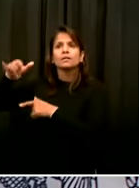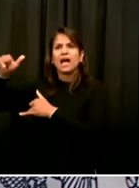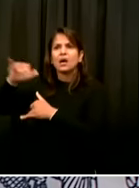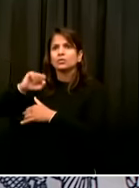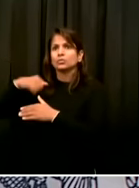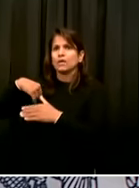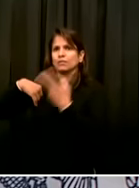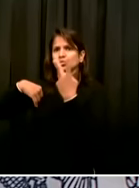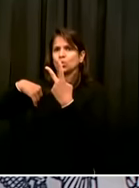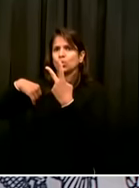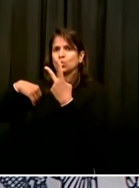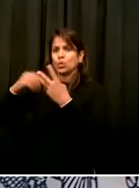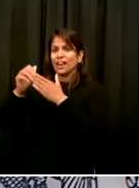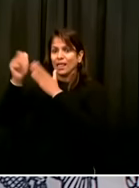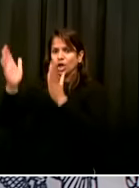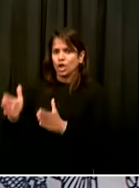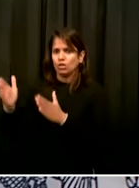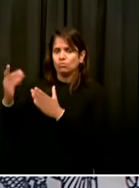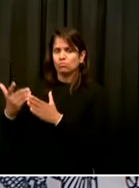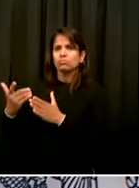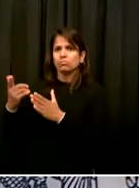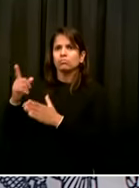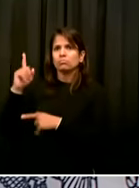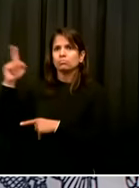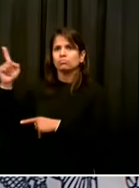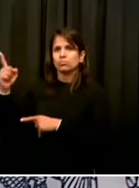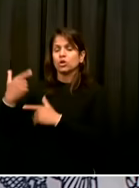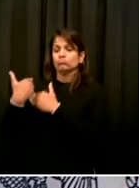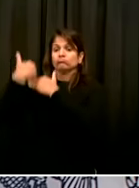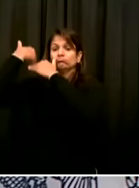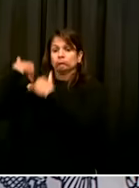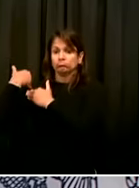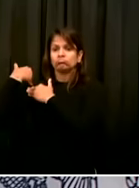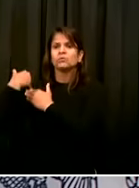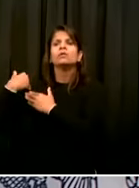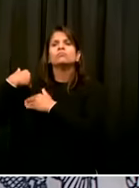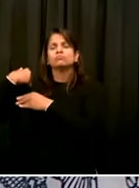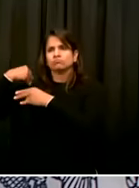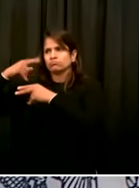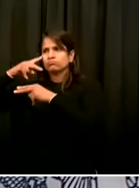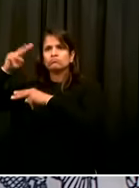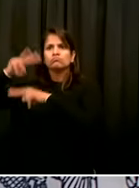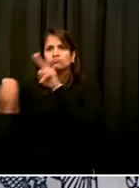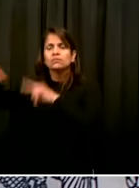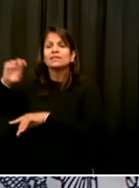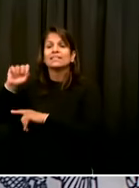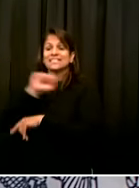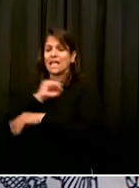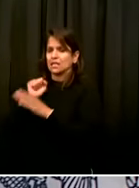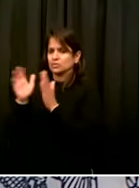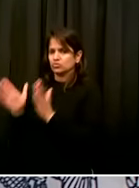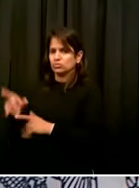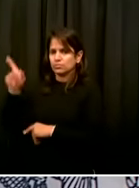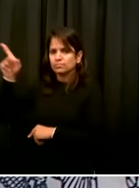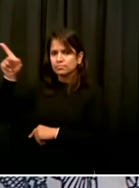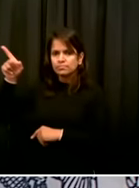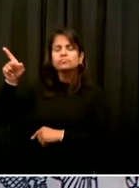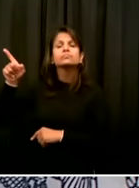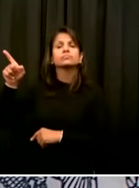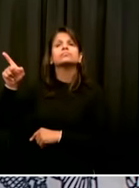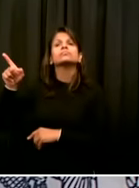are both clearly progressive in fighting for the needs of tenants. So it's